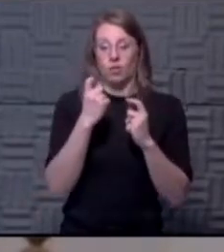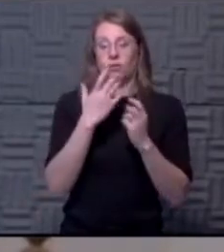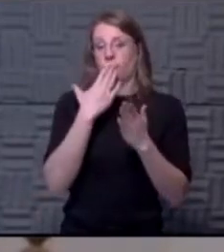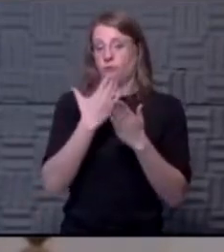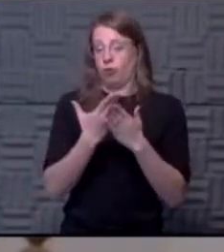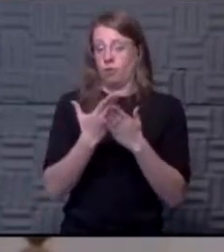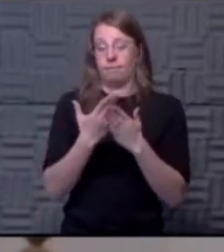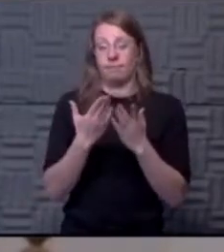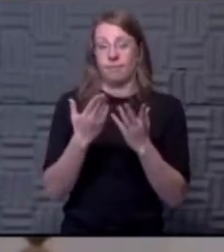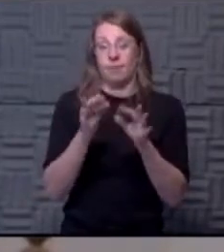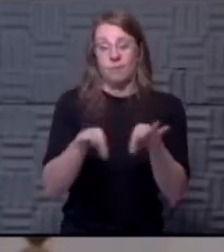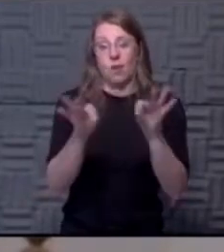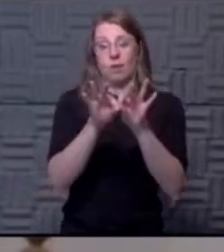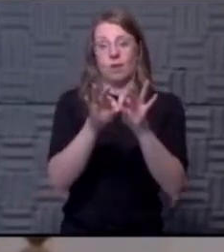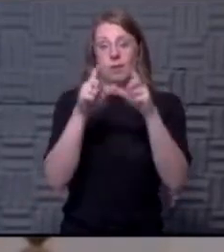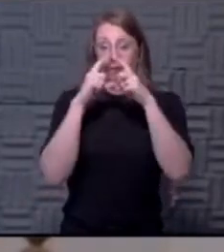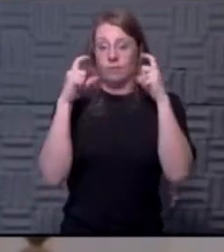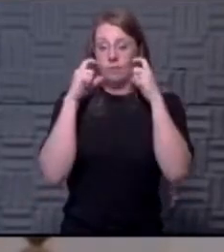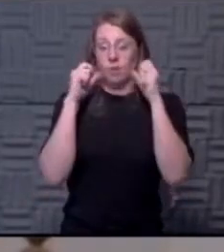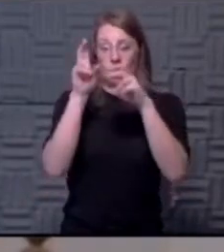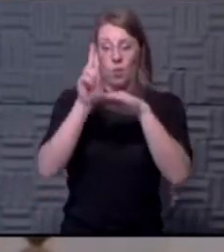guard down, and let's get vaccinated